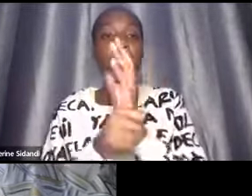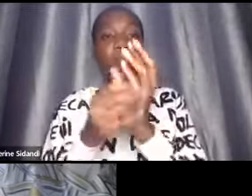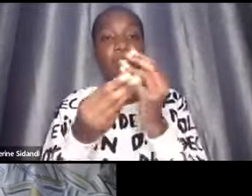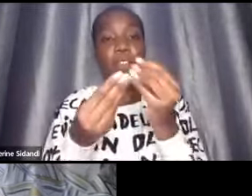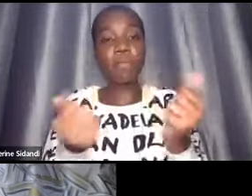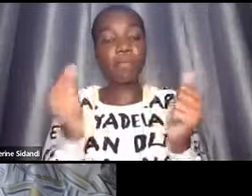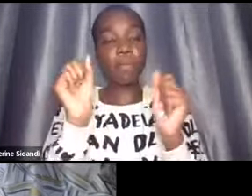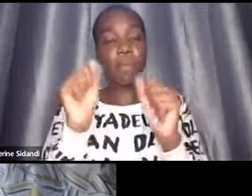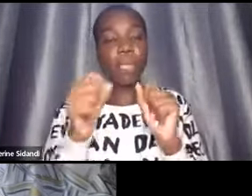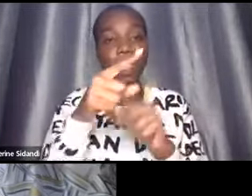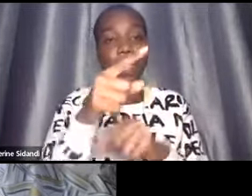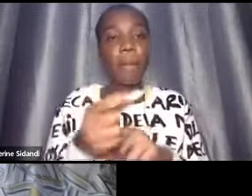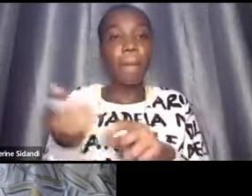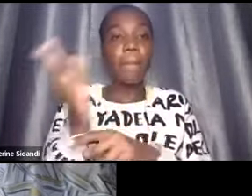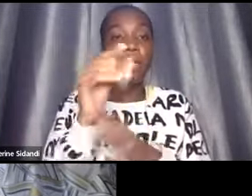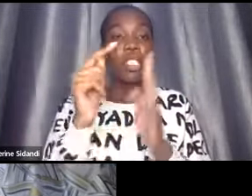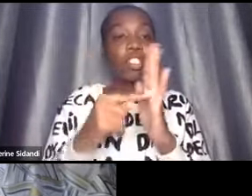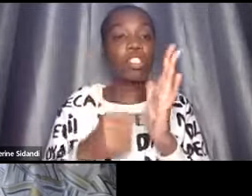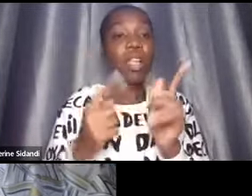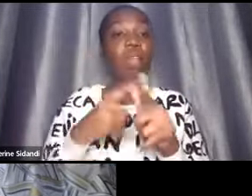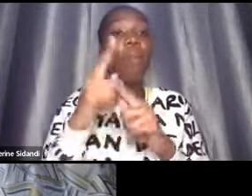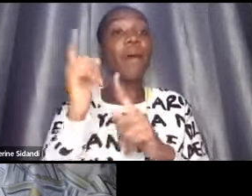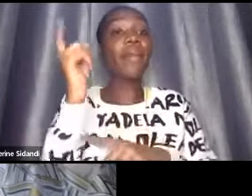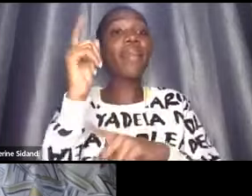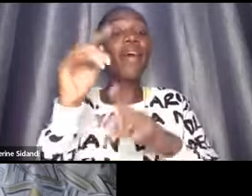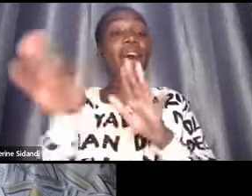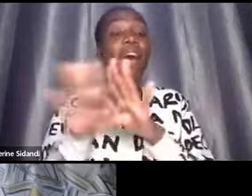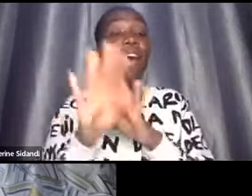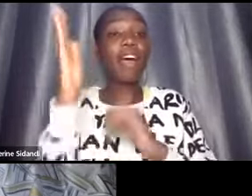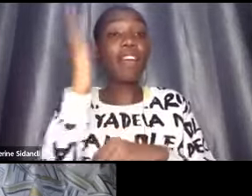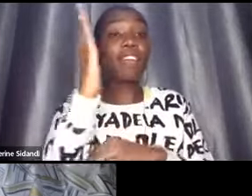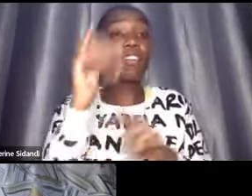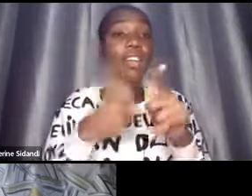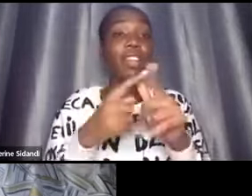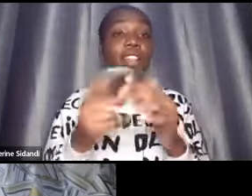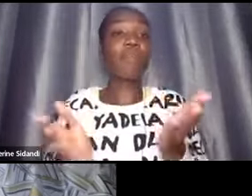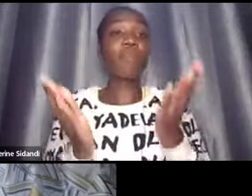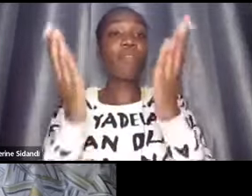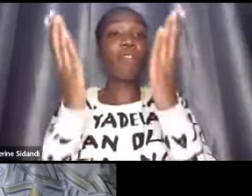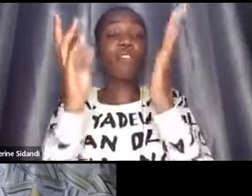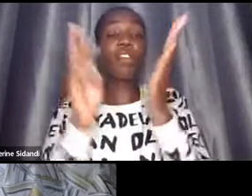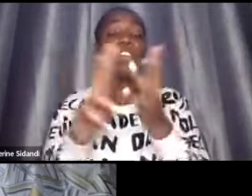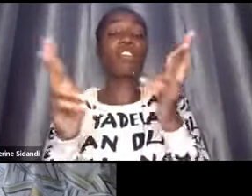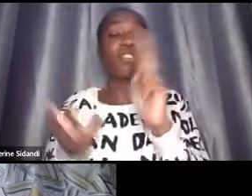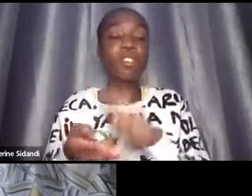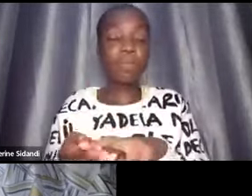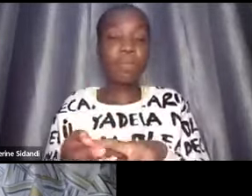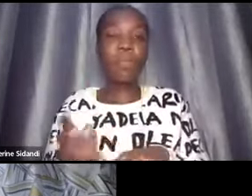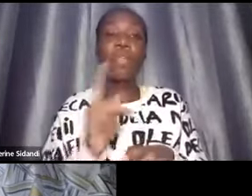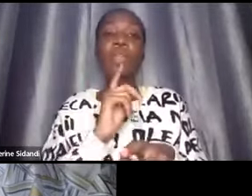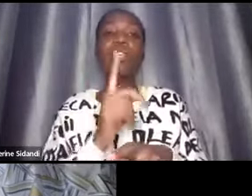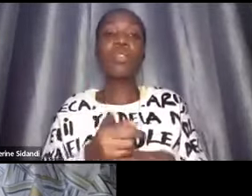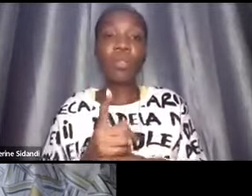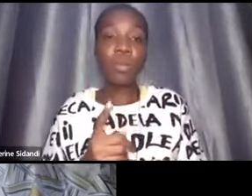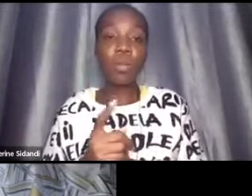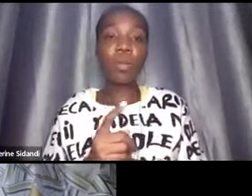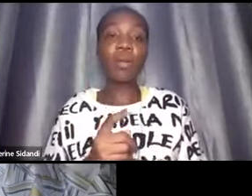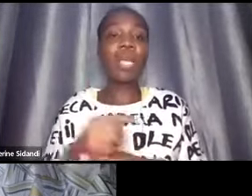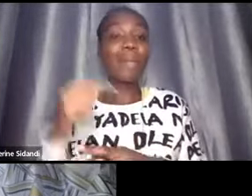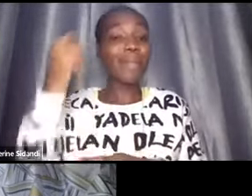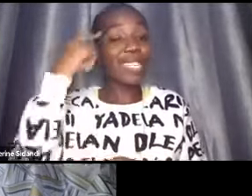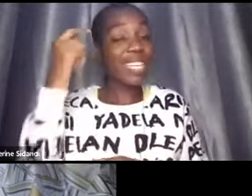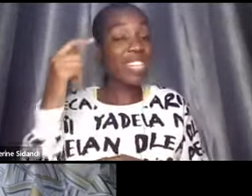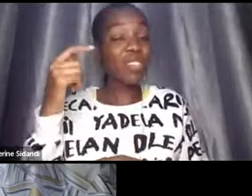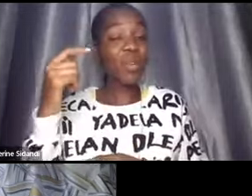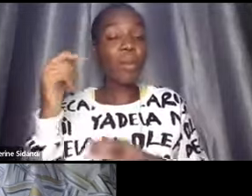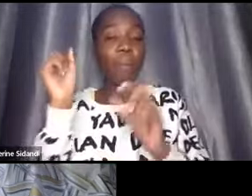afternoon, and you improve on your relationship. Now, litigation is traumatizing. If you want to go